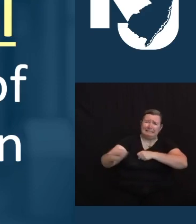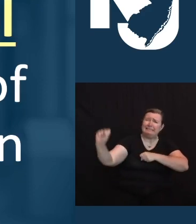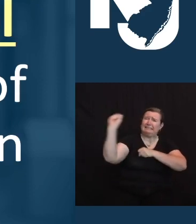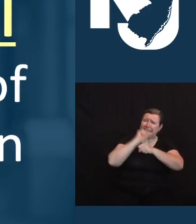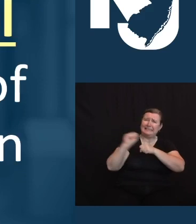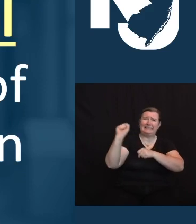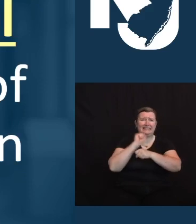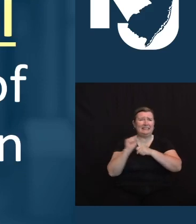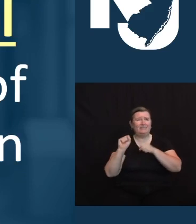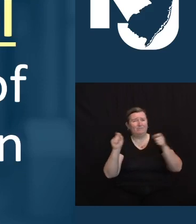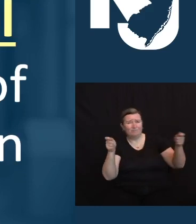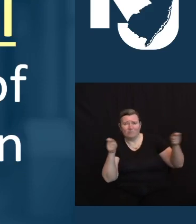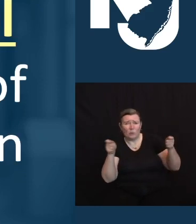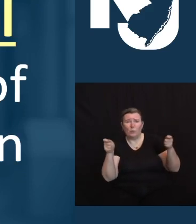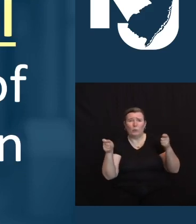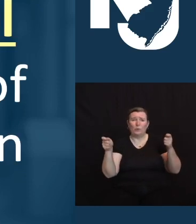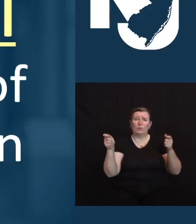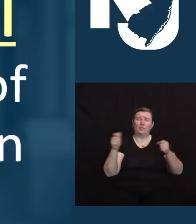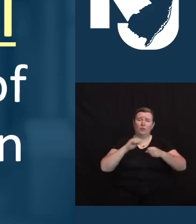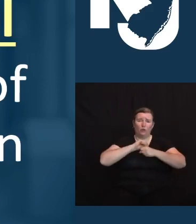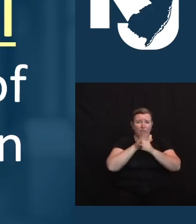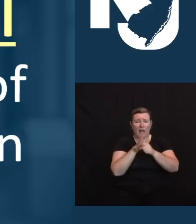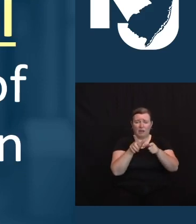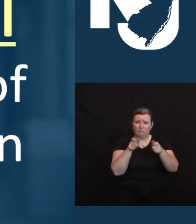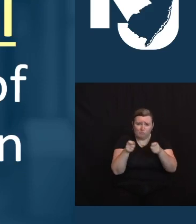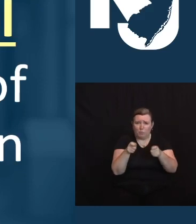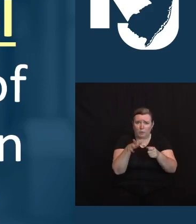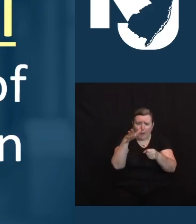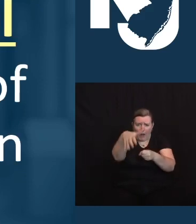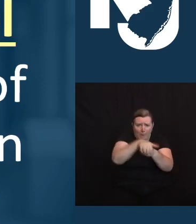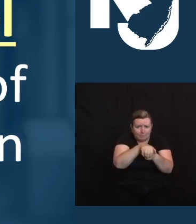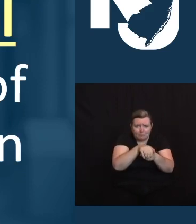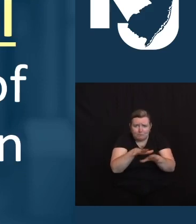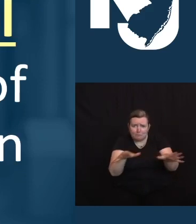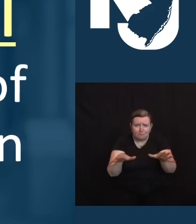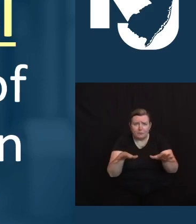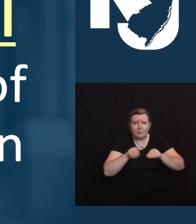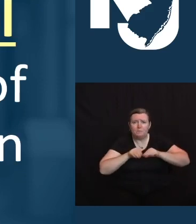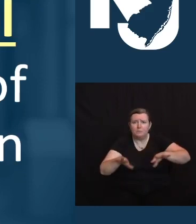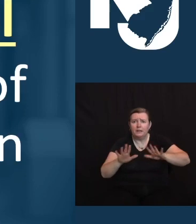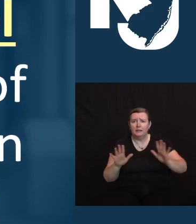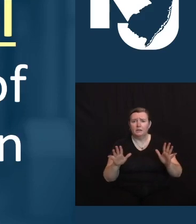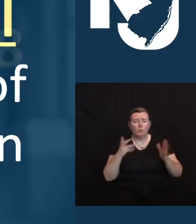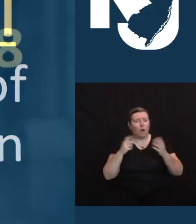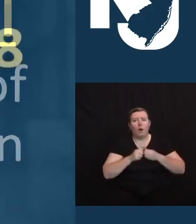continues, and we simply cannot risk more cases coming in from elsewhere.